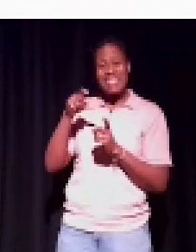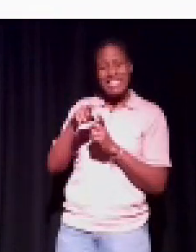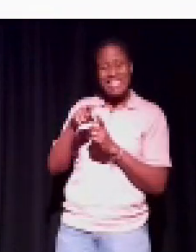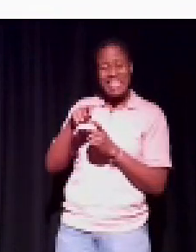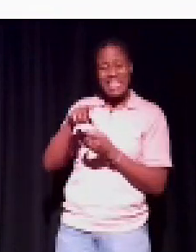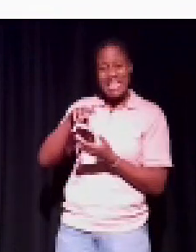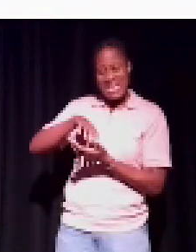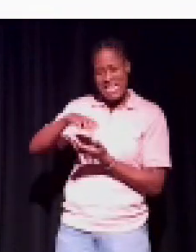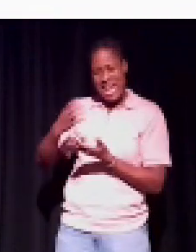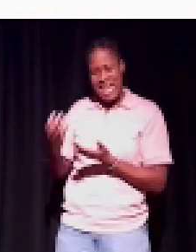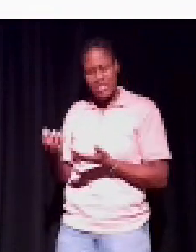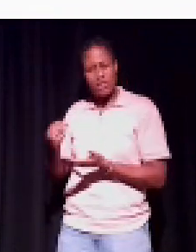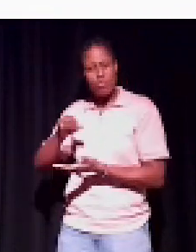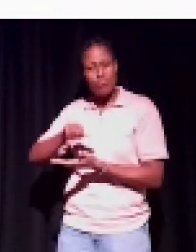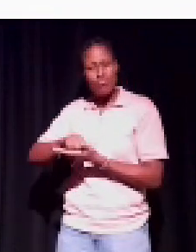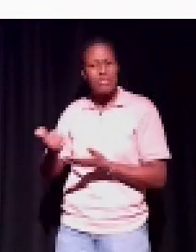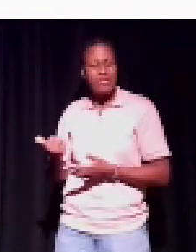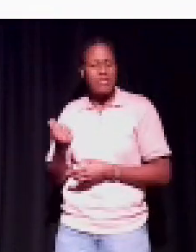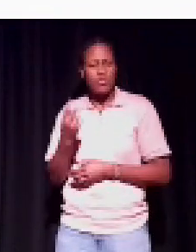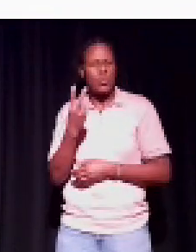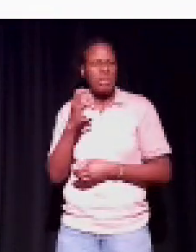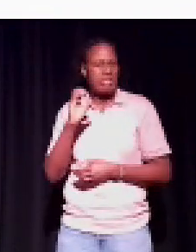designed.